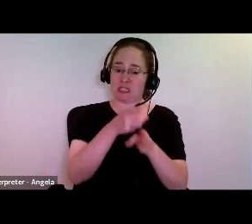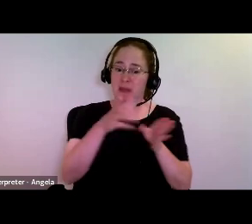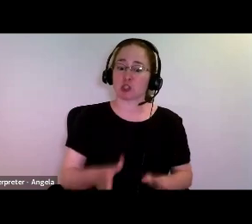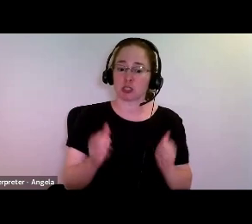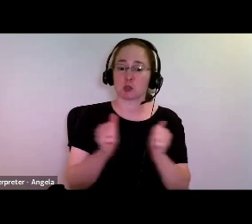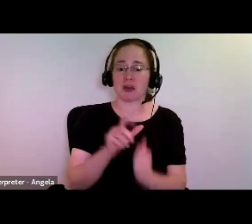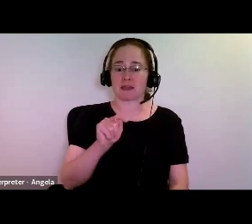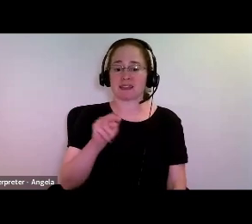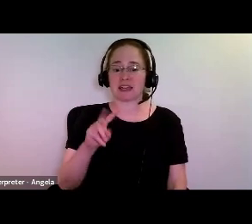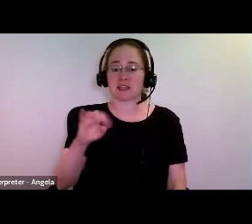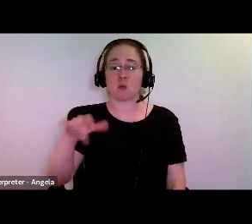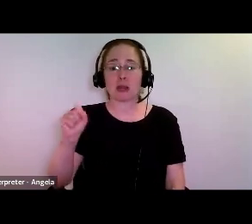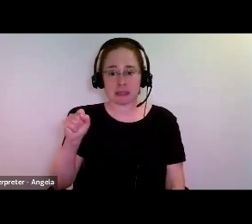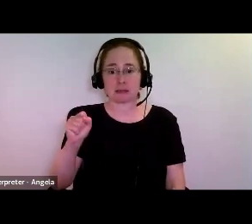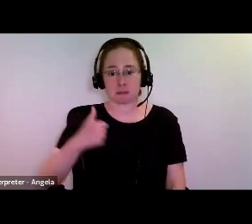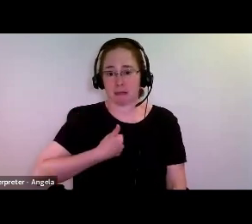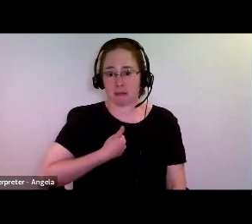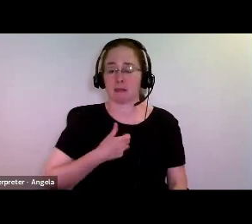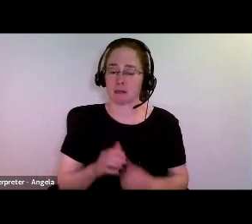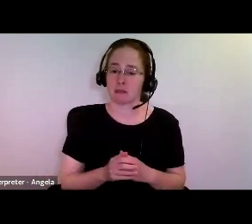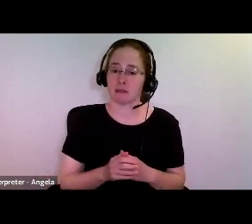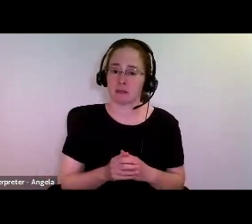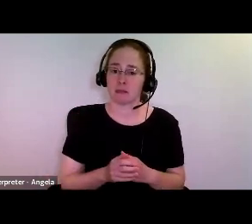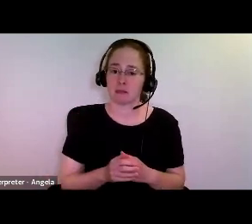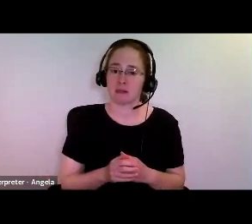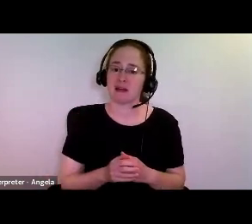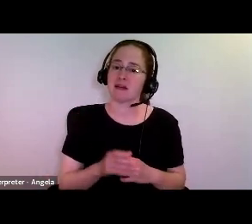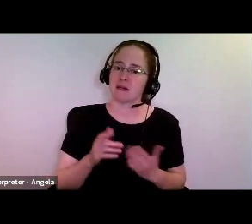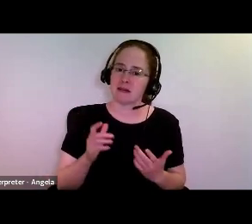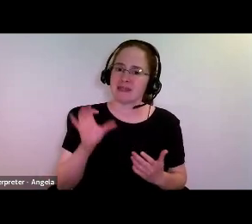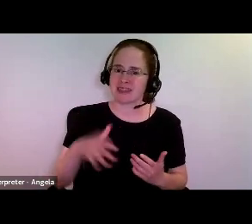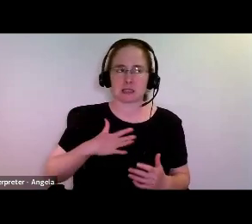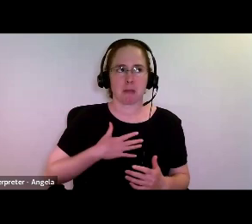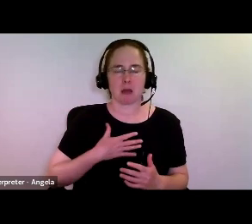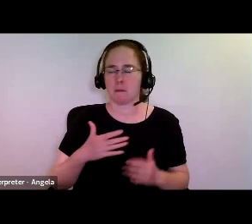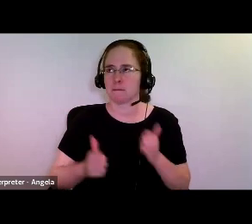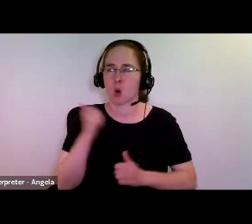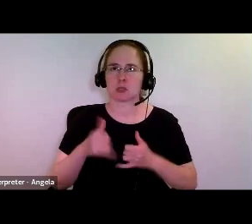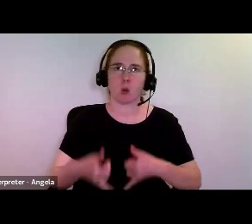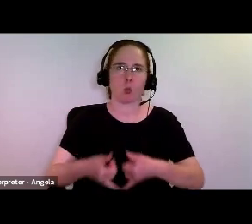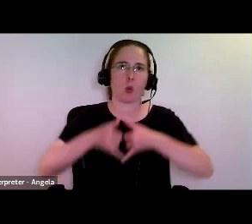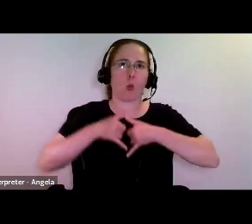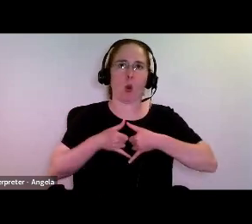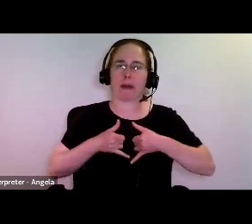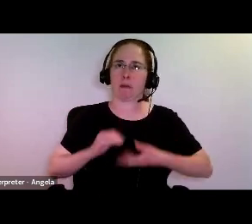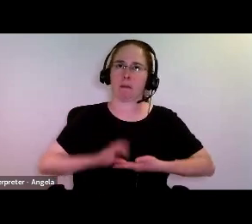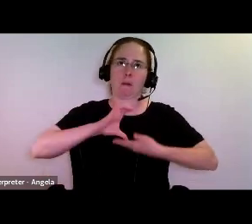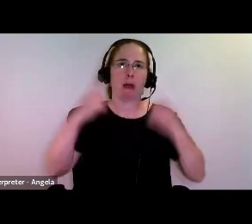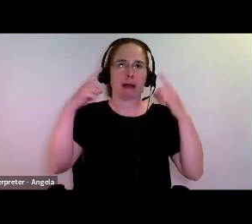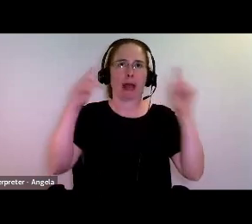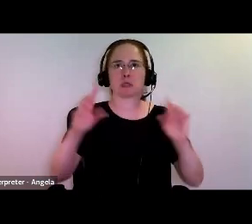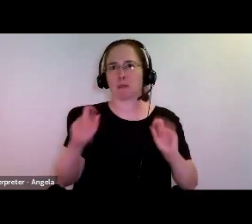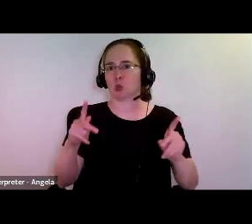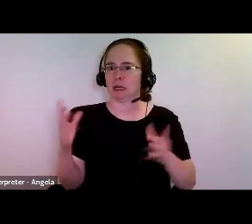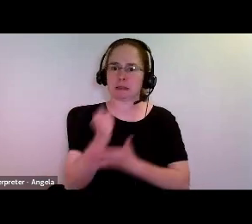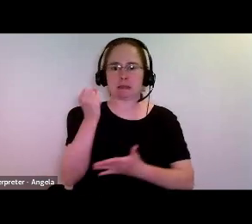Tennessee Voices. This became one of my most rewarding accomplishments and opportunities, is to be able to